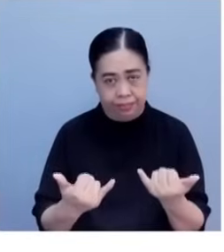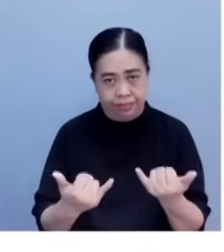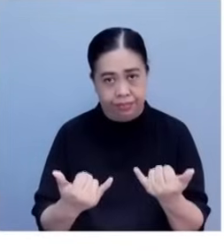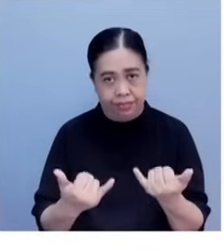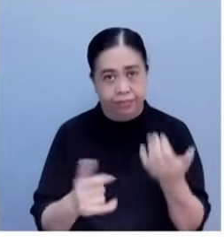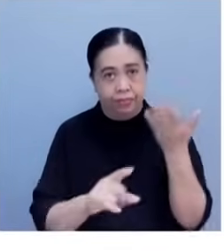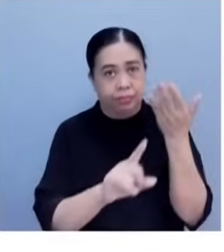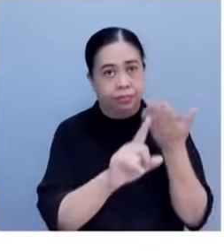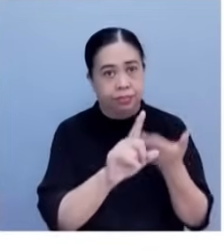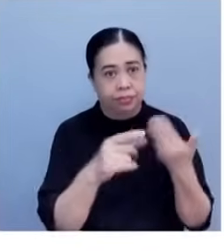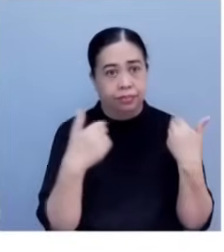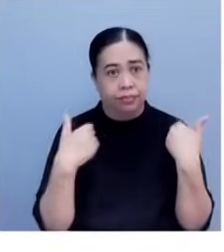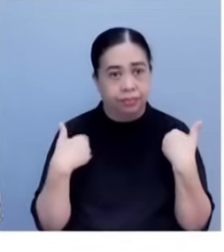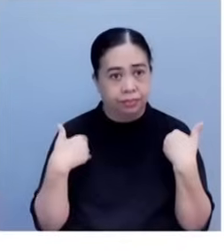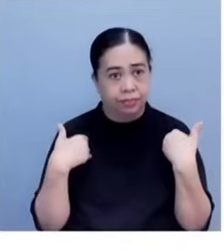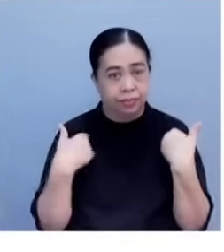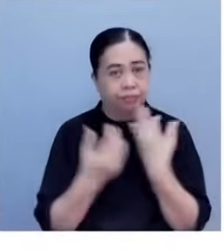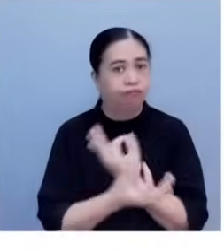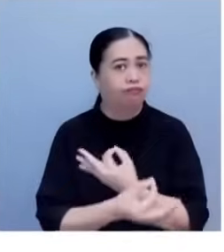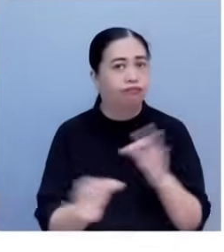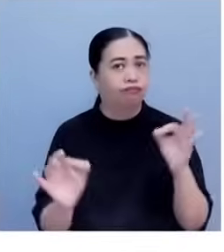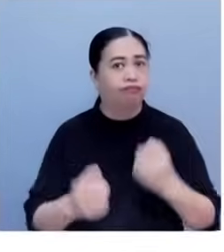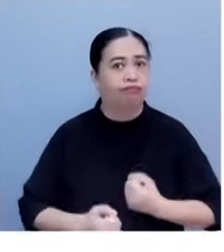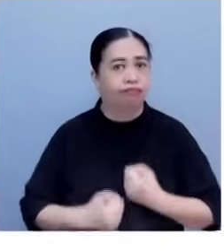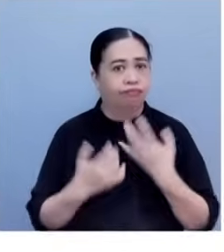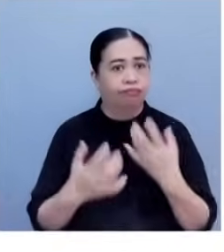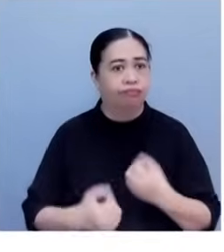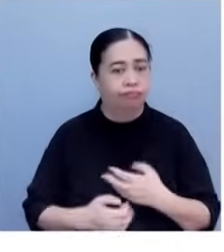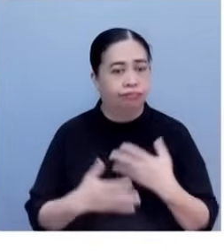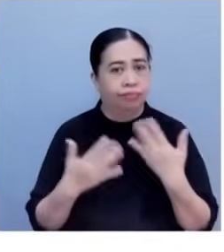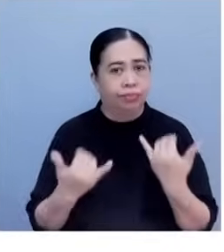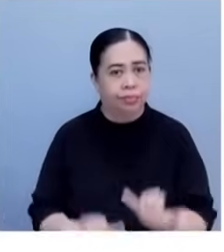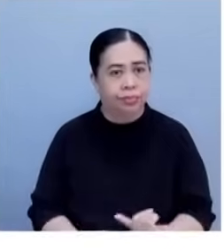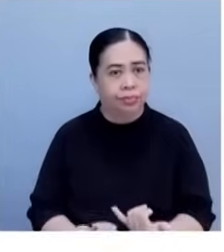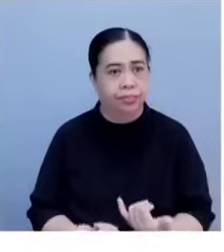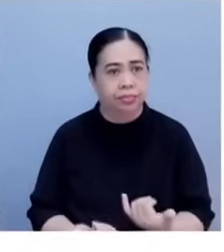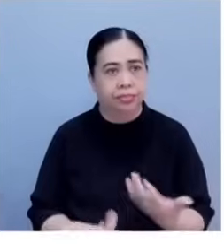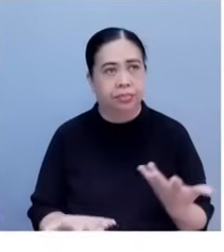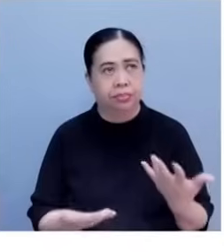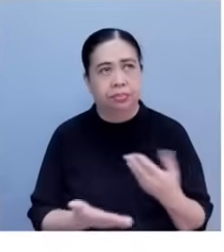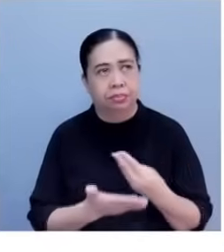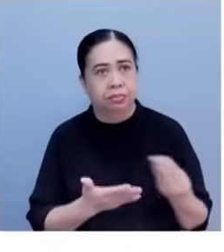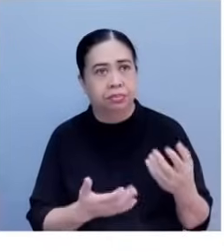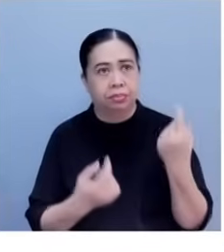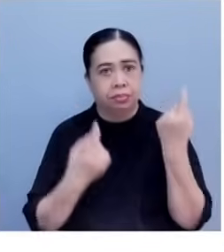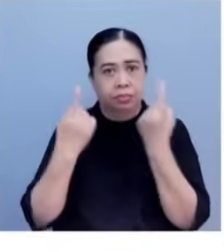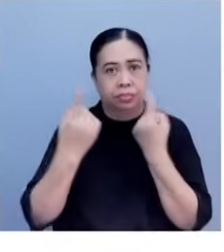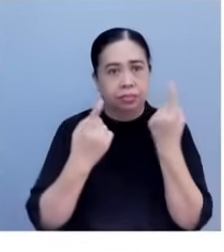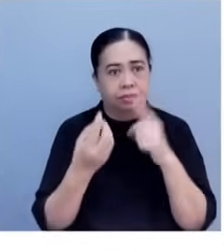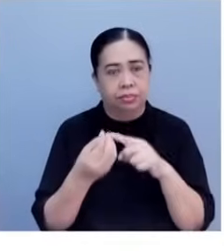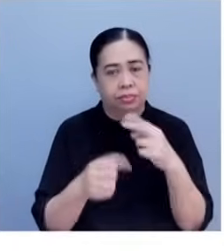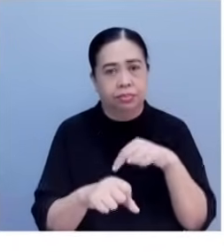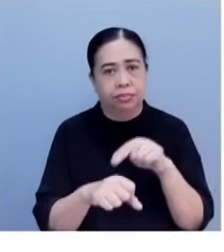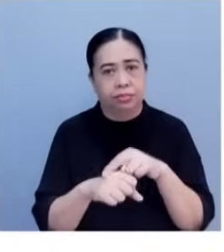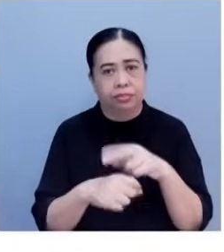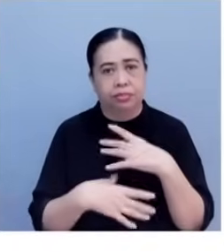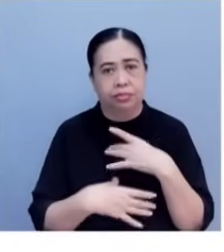he has the freedom to express himself on matters concerning national interests.